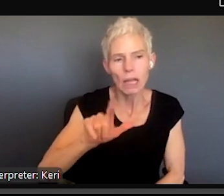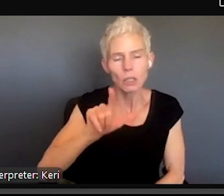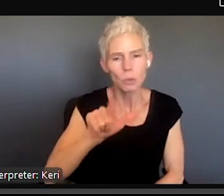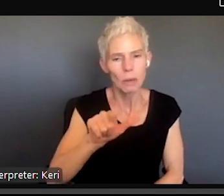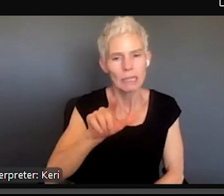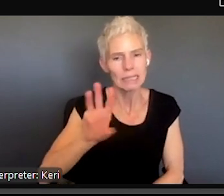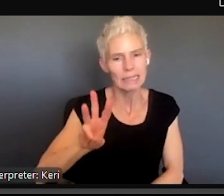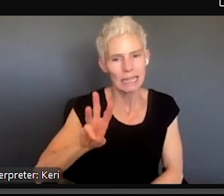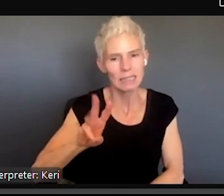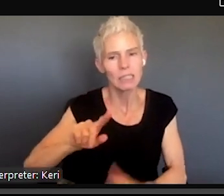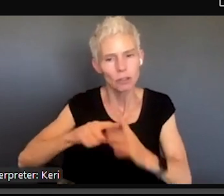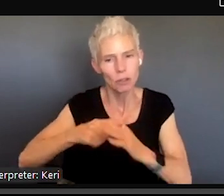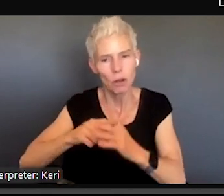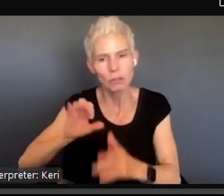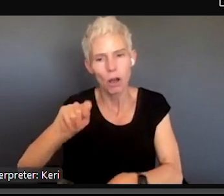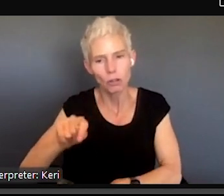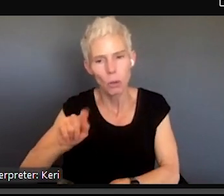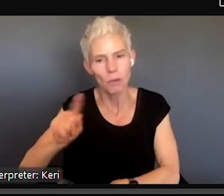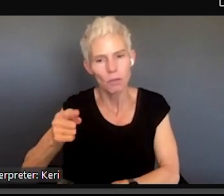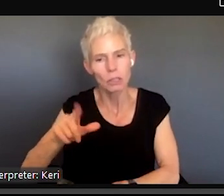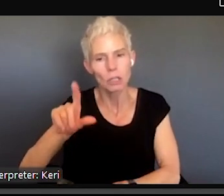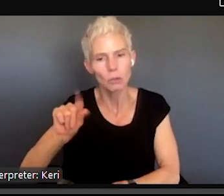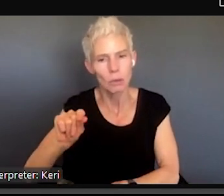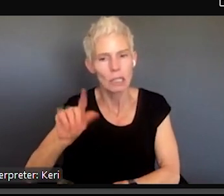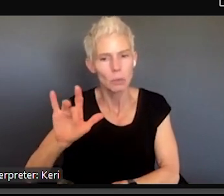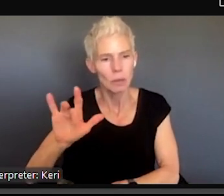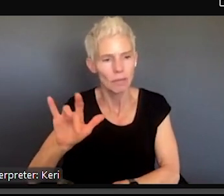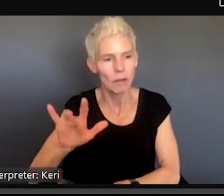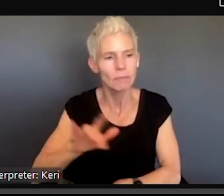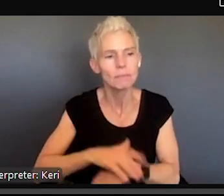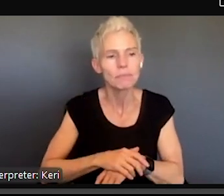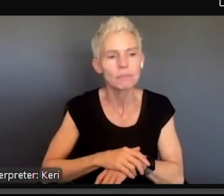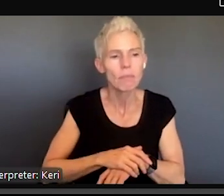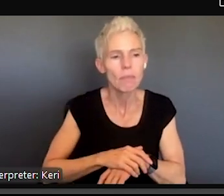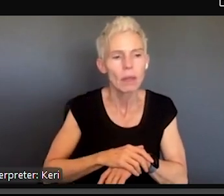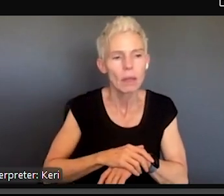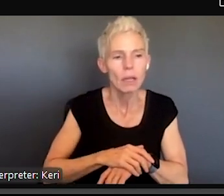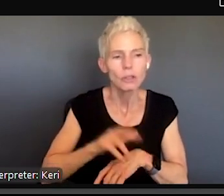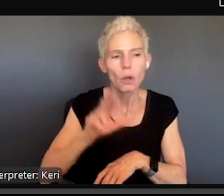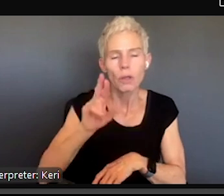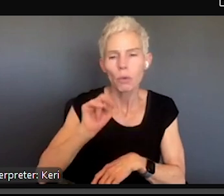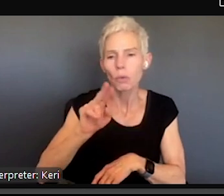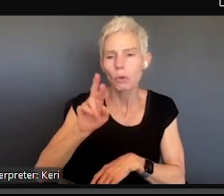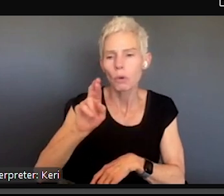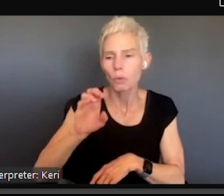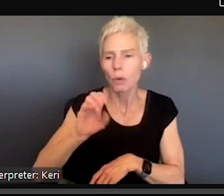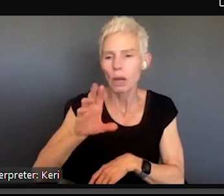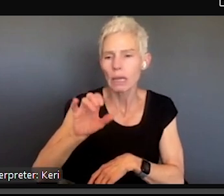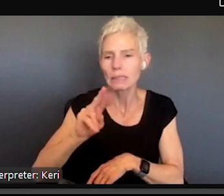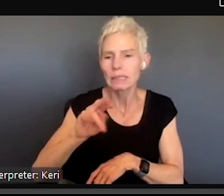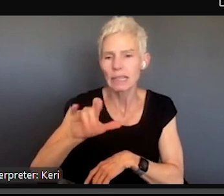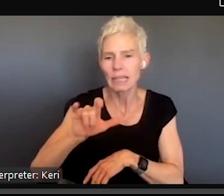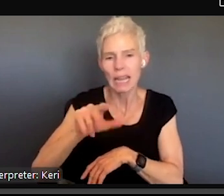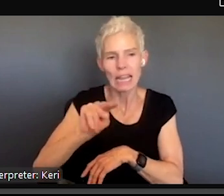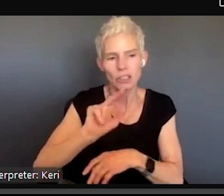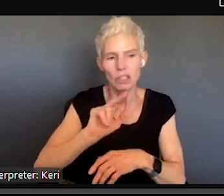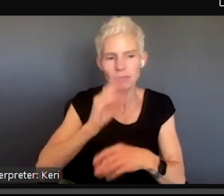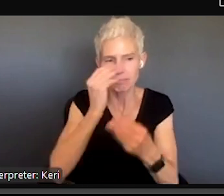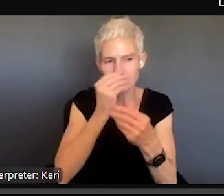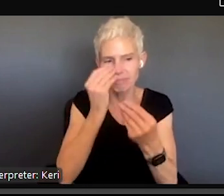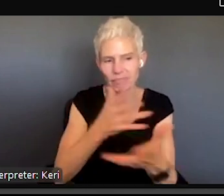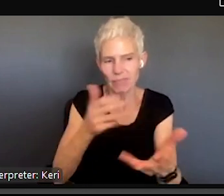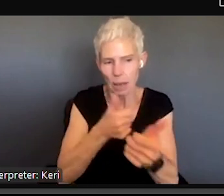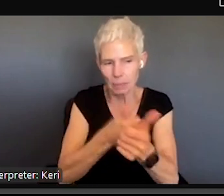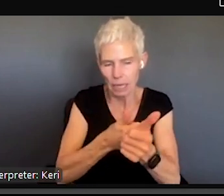of 2025. On the reconciliation update, I know we've covered that on previous jams of kind of where we were in